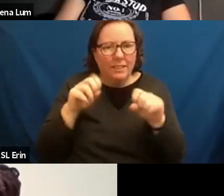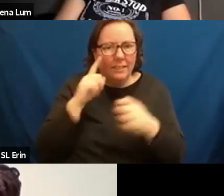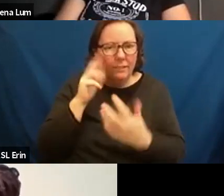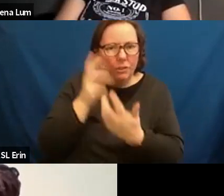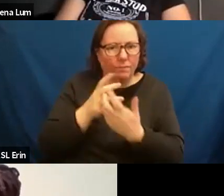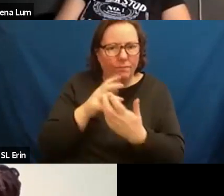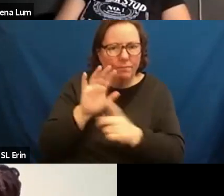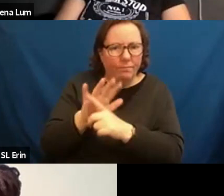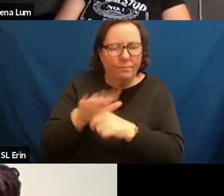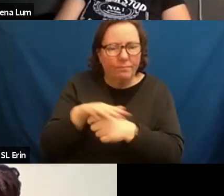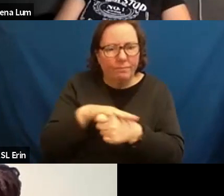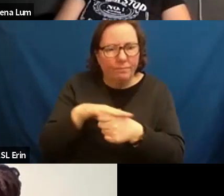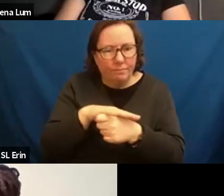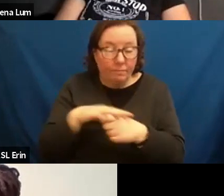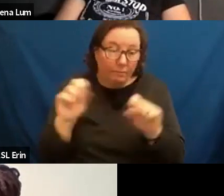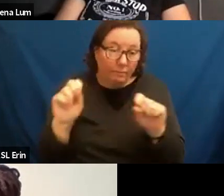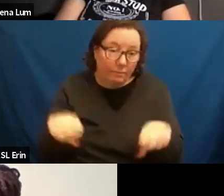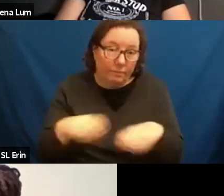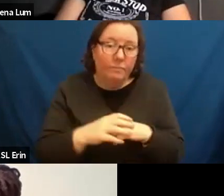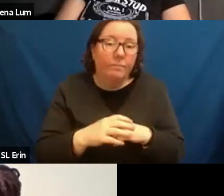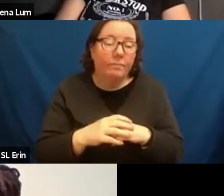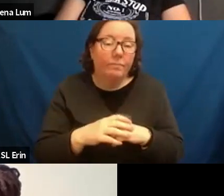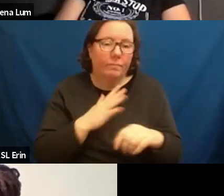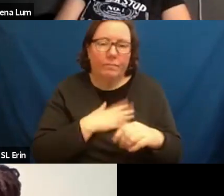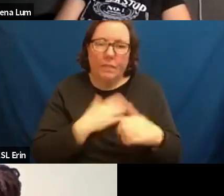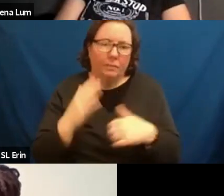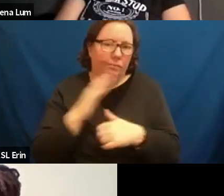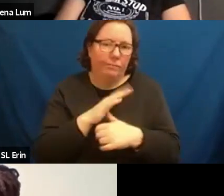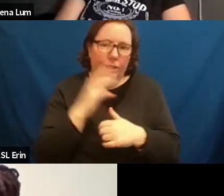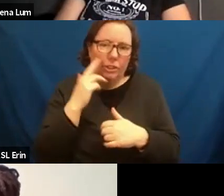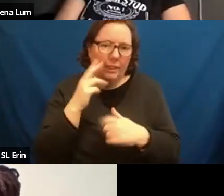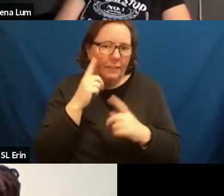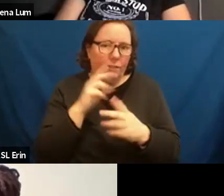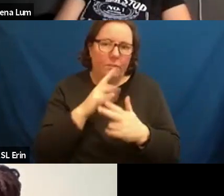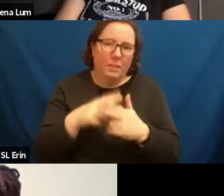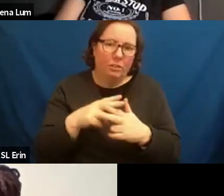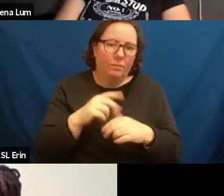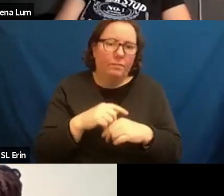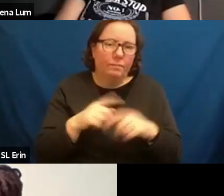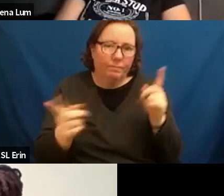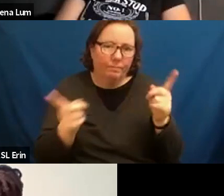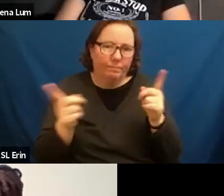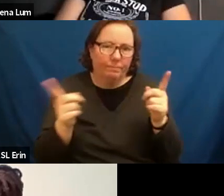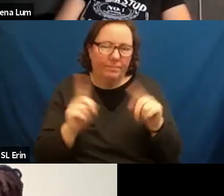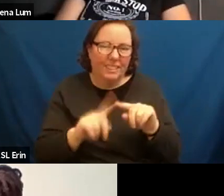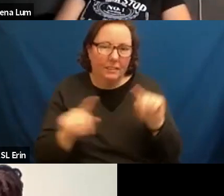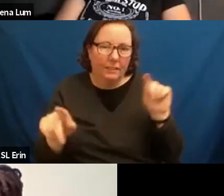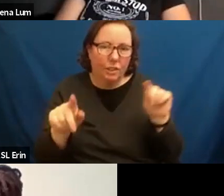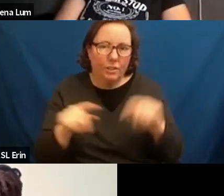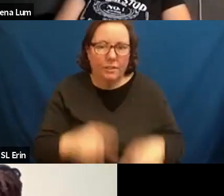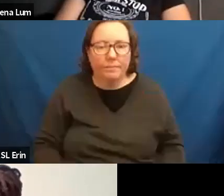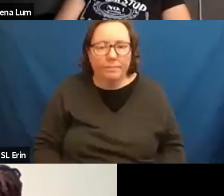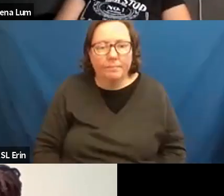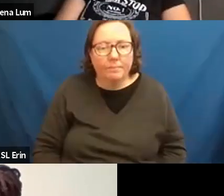system. And so that's my main reason for mentioning that distinction